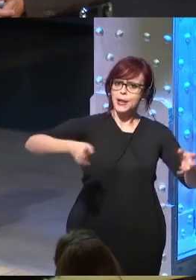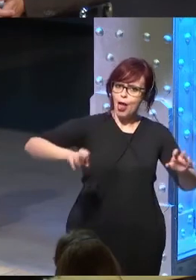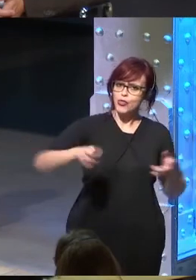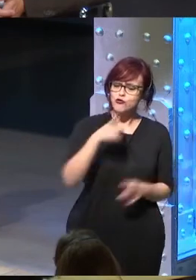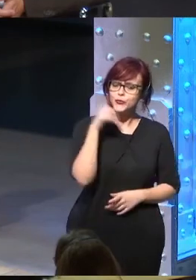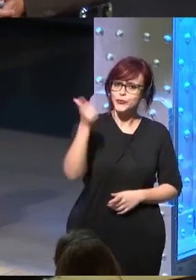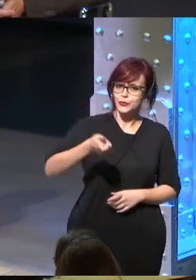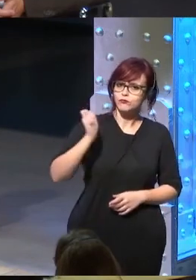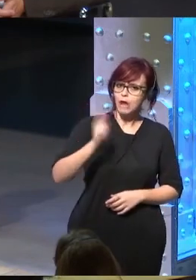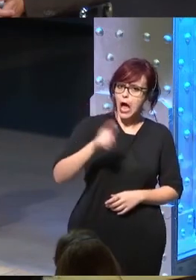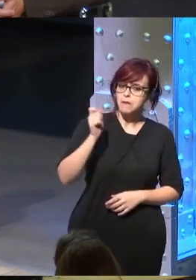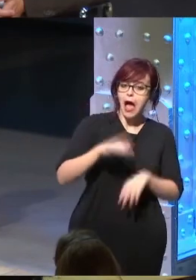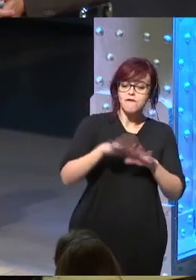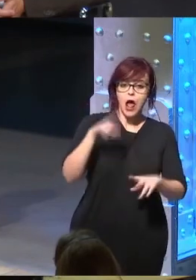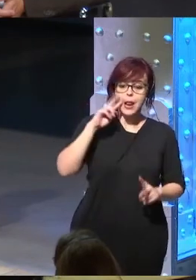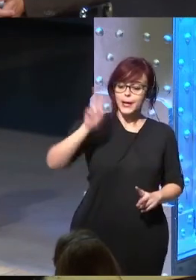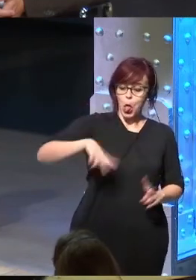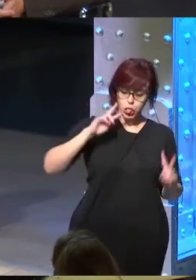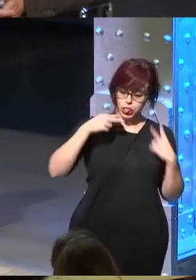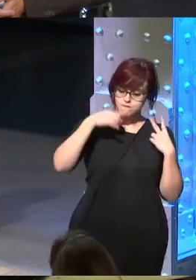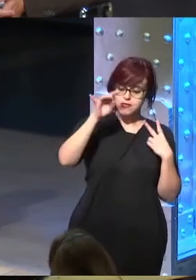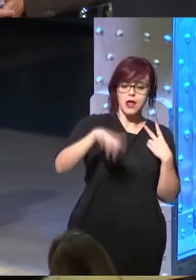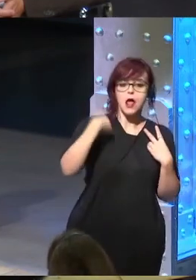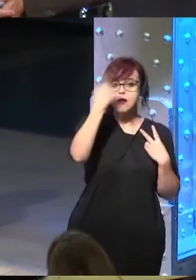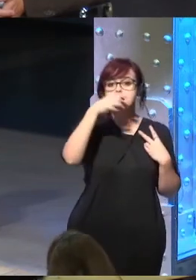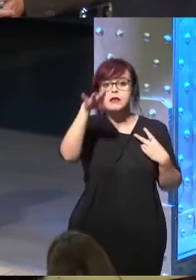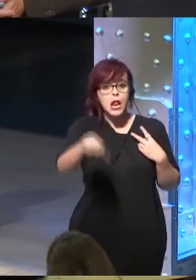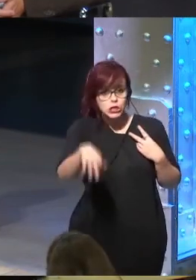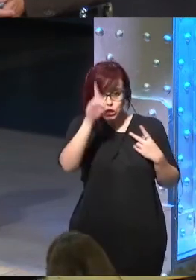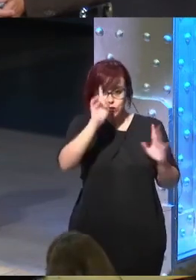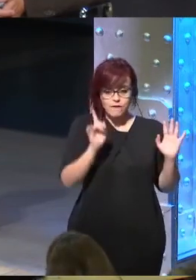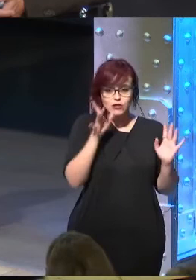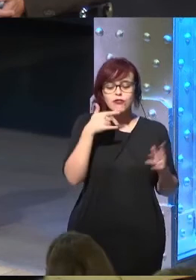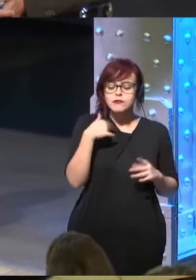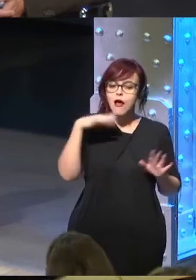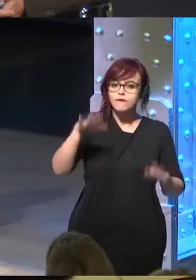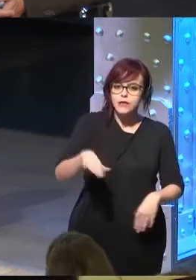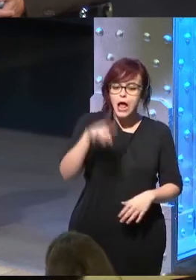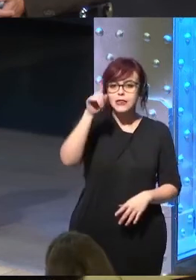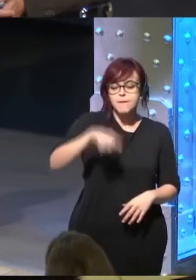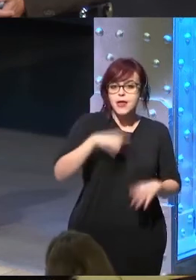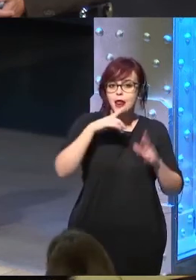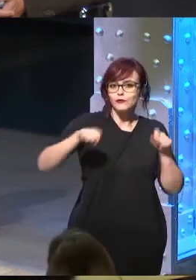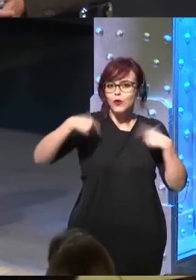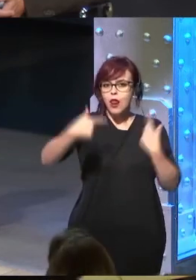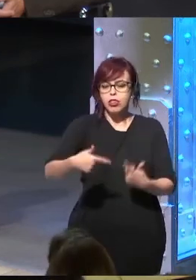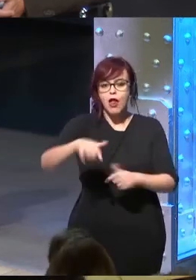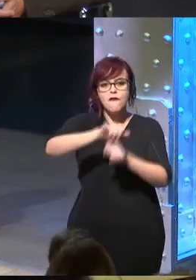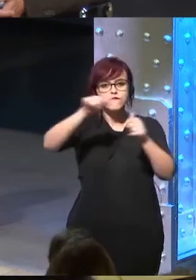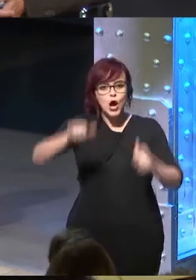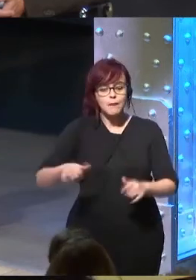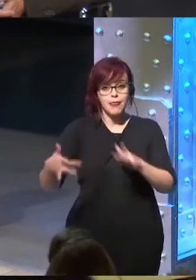nobody recognizes you. And it changes the nature of the